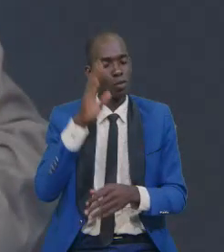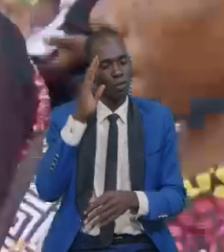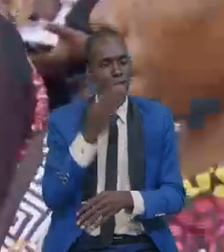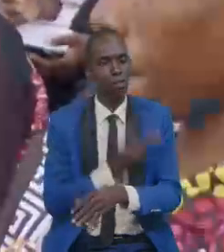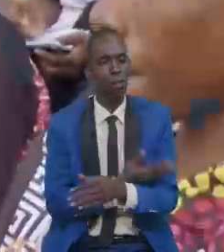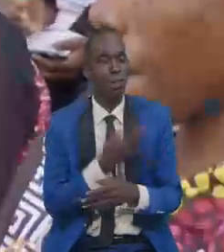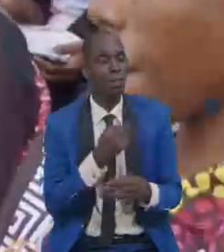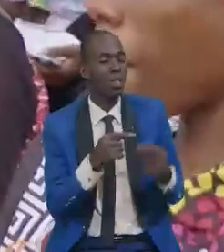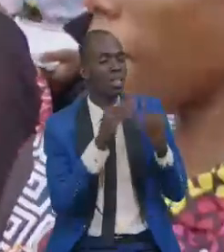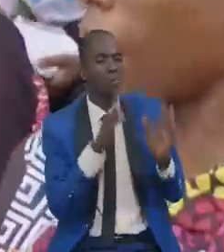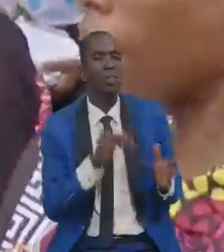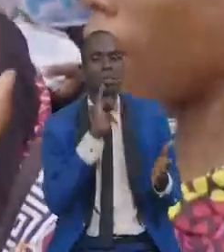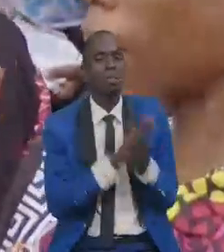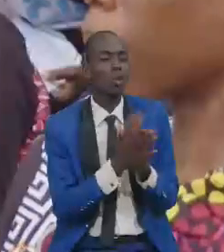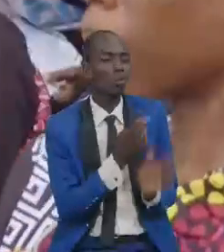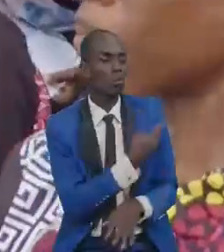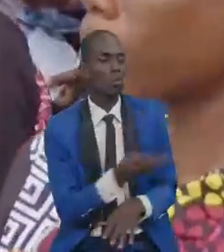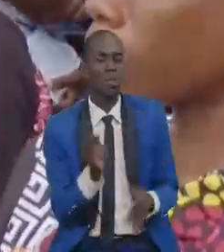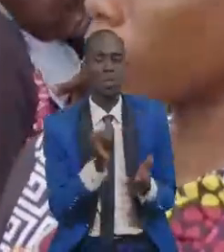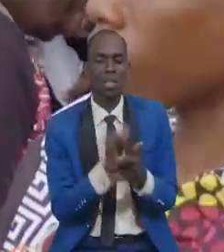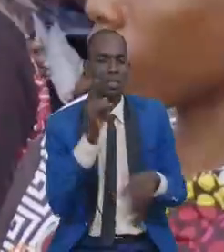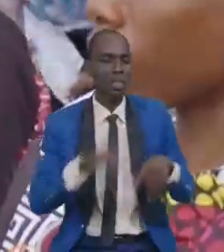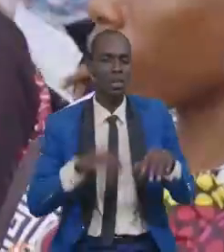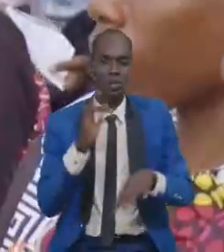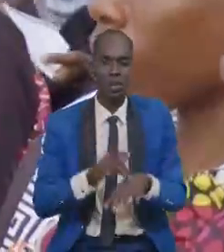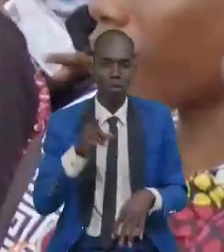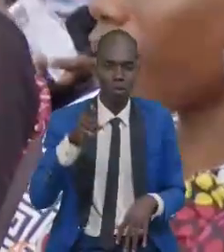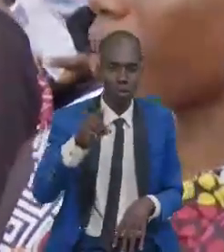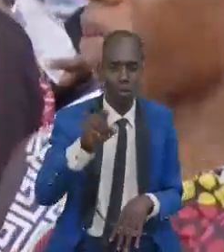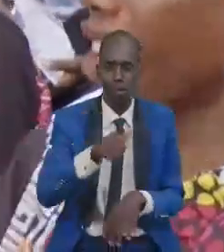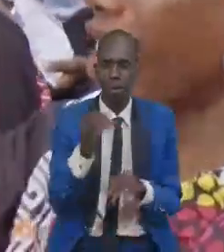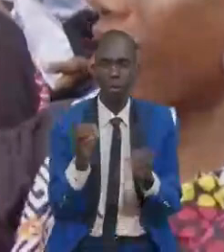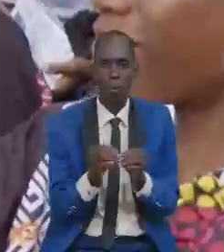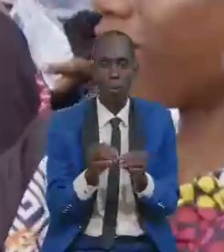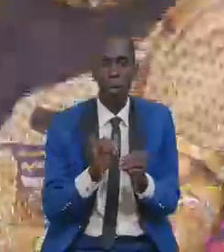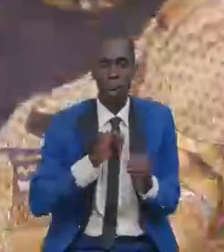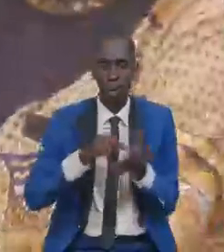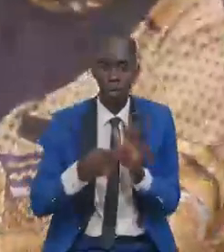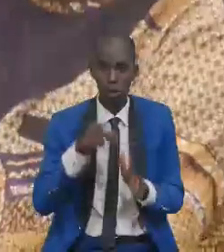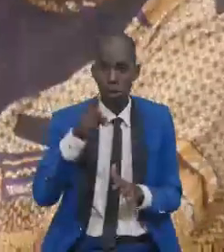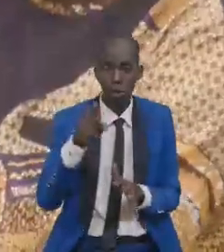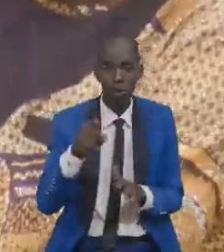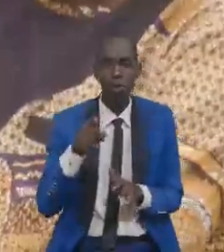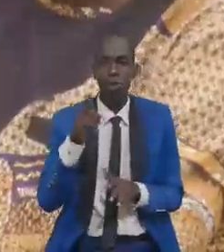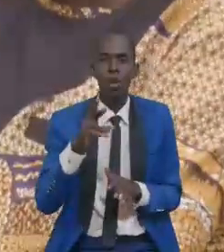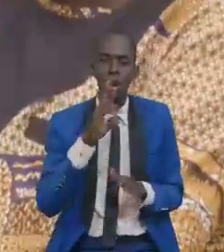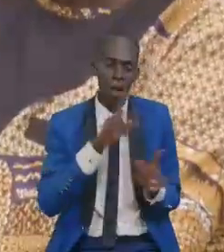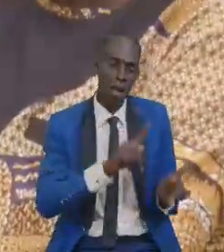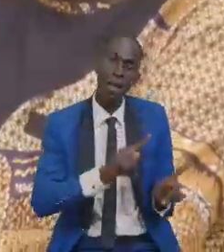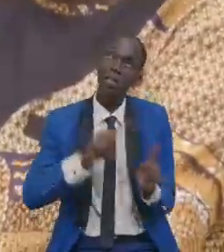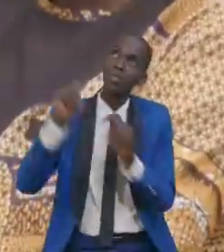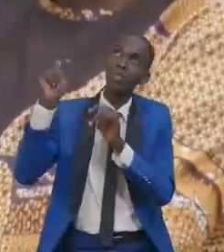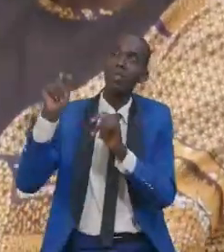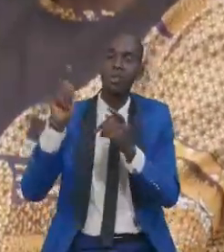touch you anymore. I'm talking about you. You are transferred, you are translated to